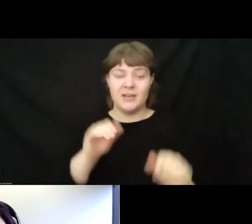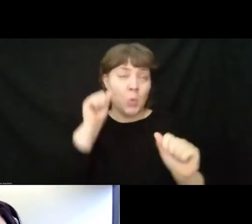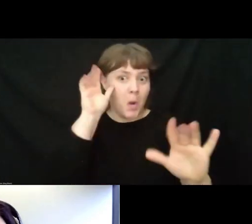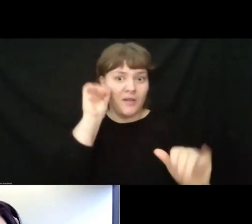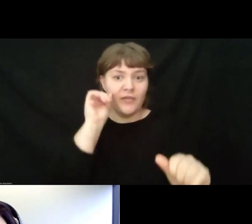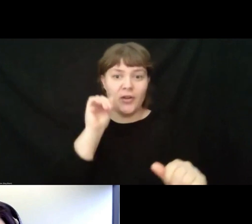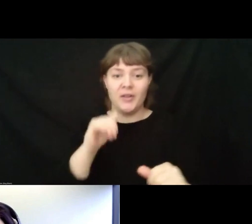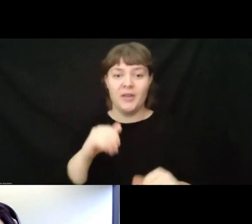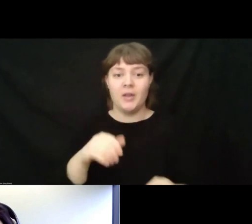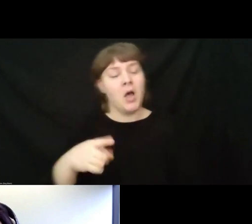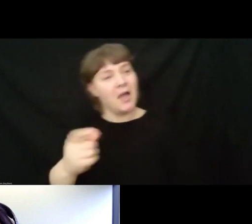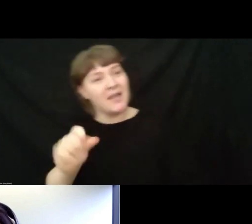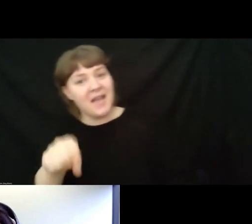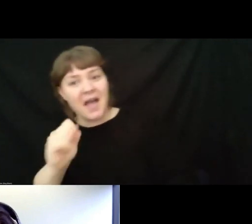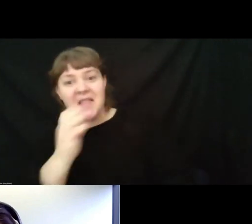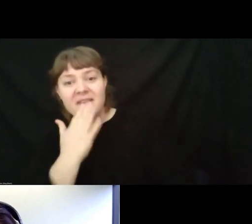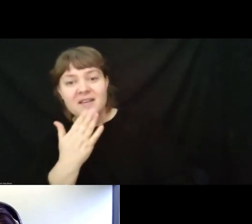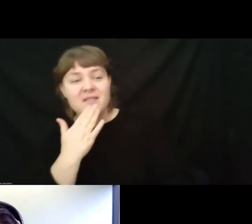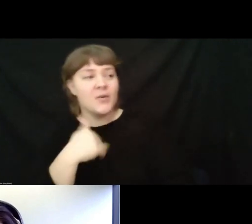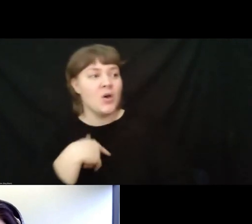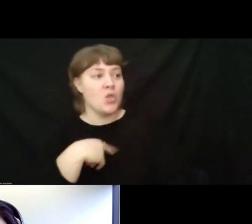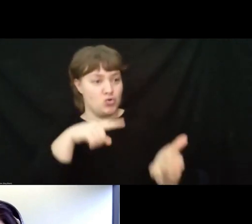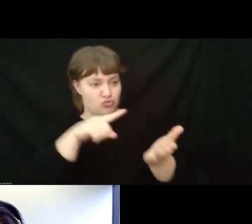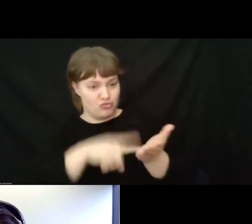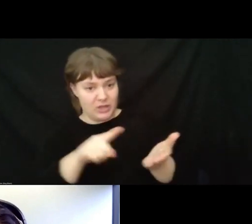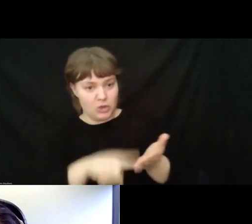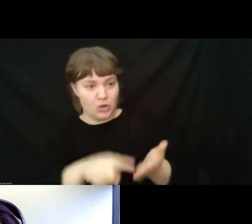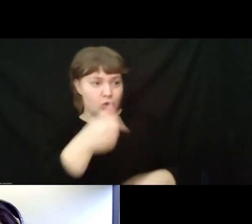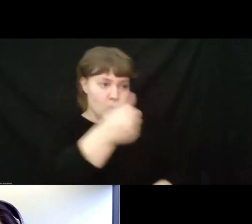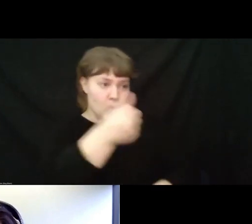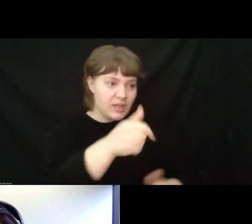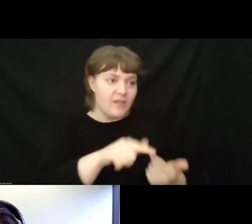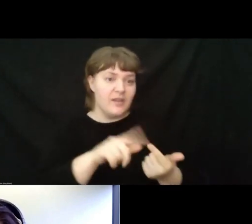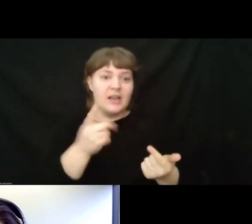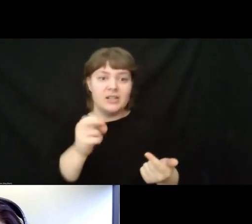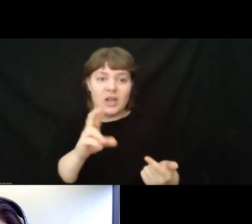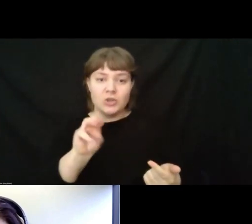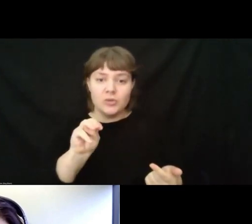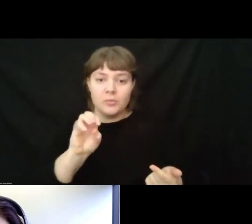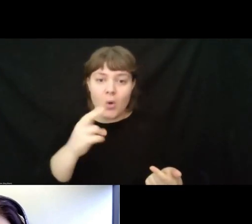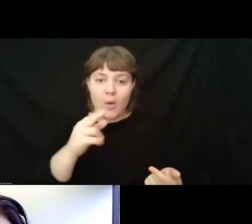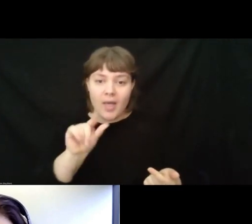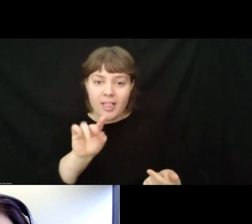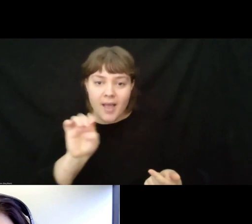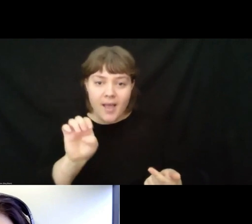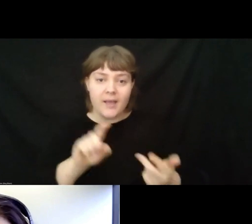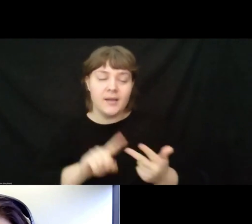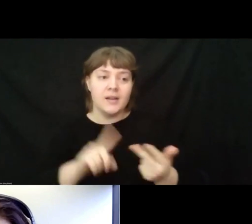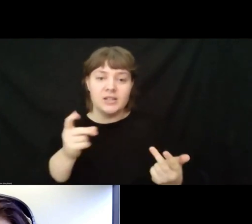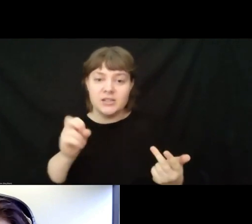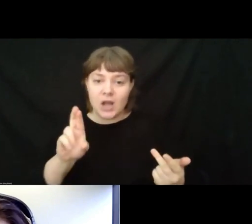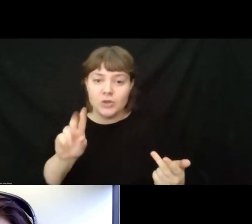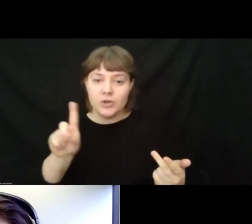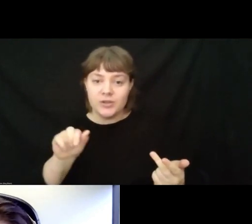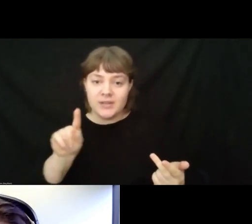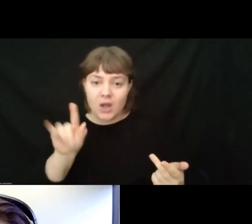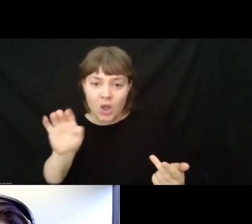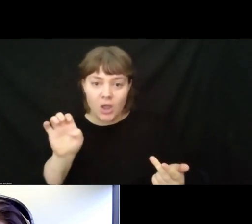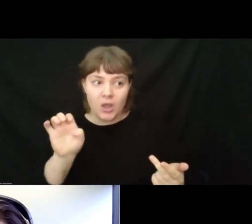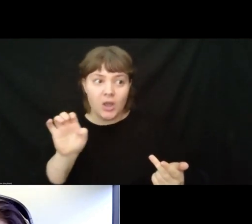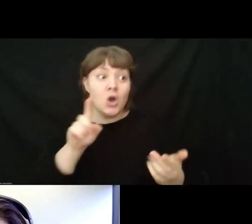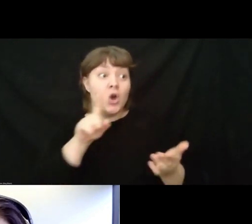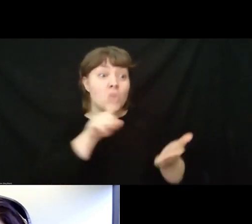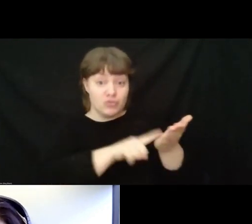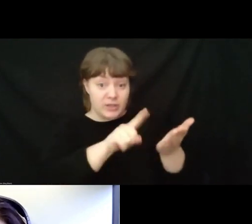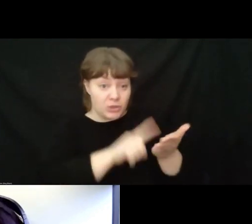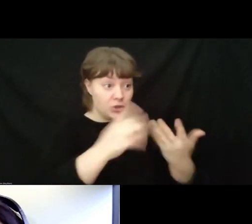you. Wilmot. It's taking the research that yourself, Dr. Mohile, Dr. Zittel, it's putting research into